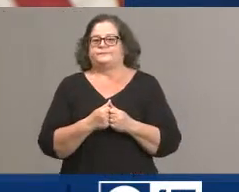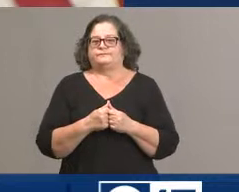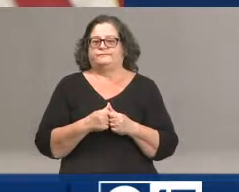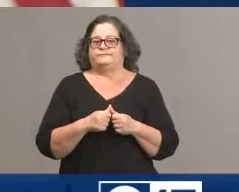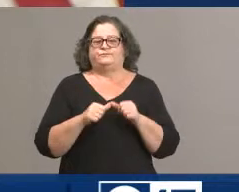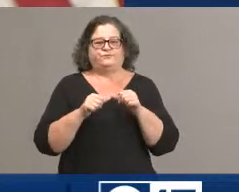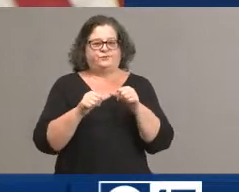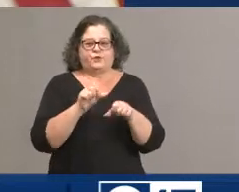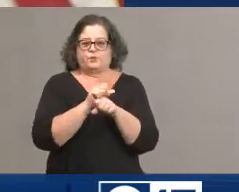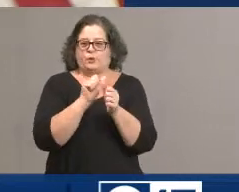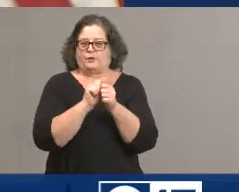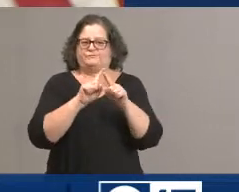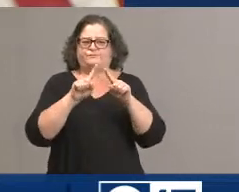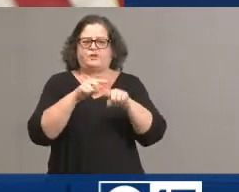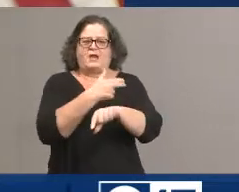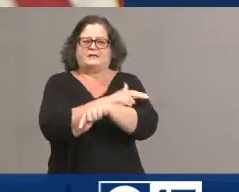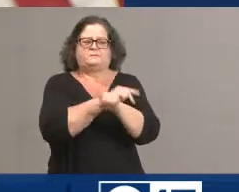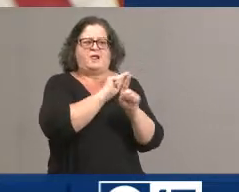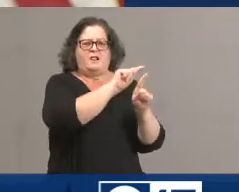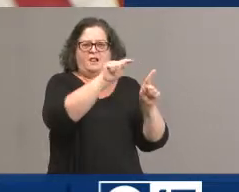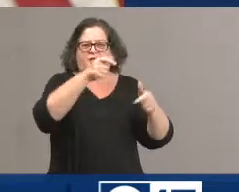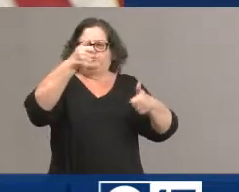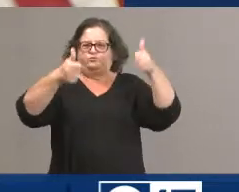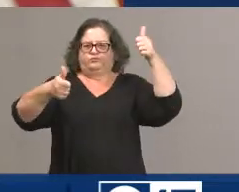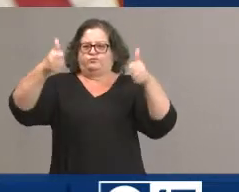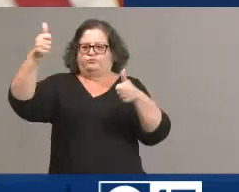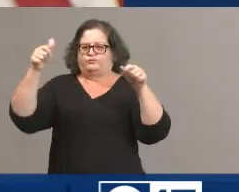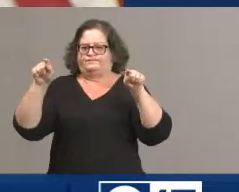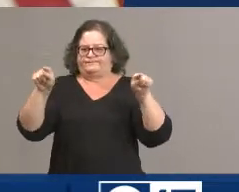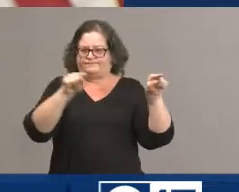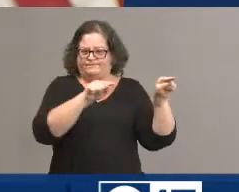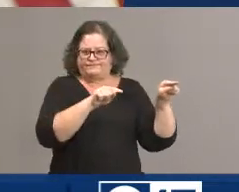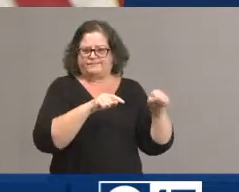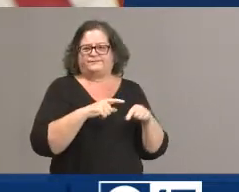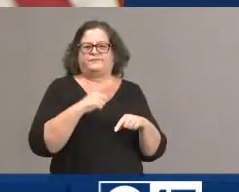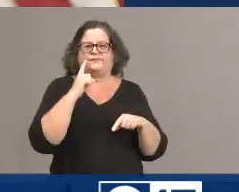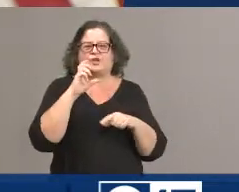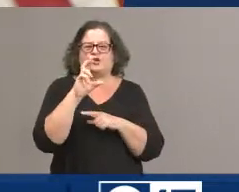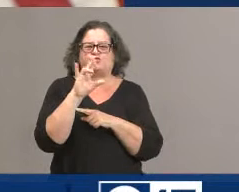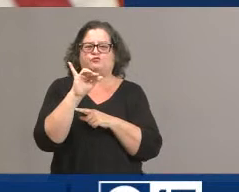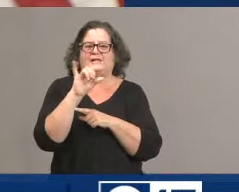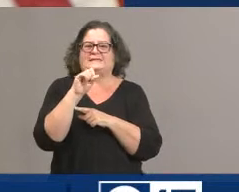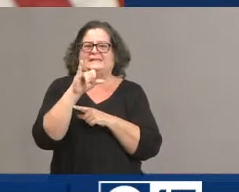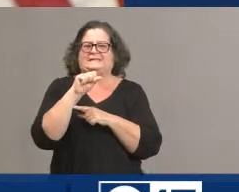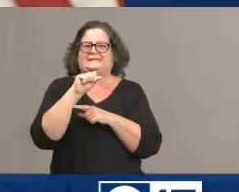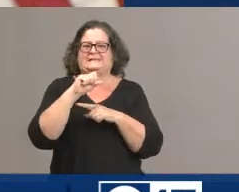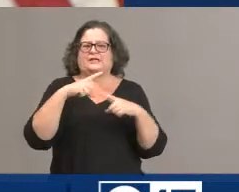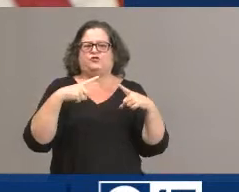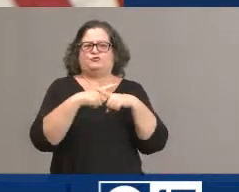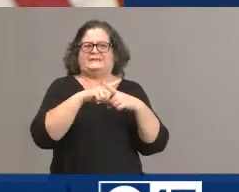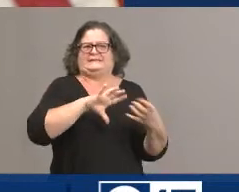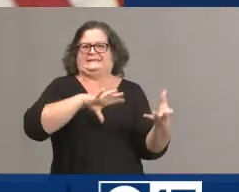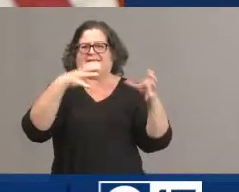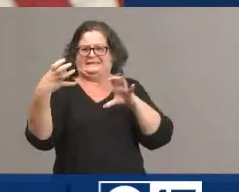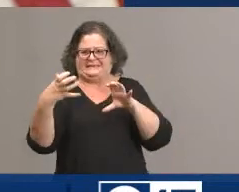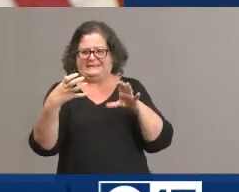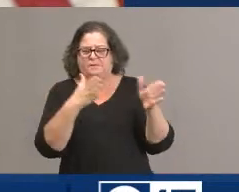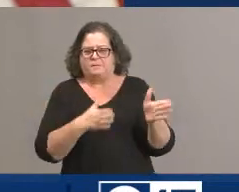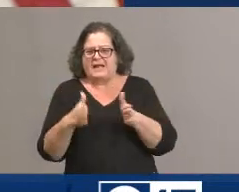Crisis Standards of Care Plan, which is a plan that was implemented in Arizona at the end of 2014, beginning of